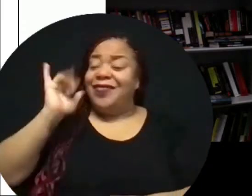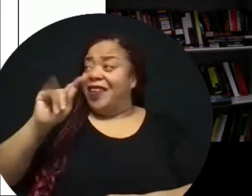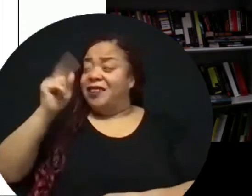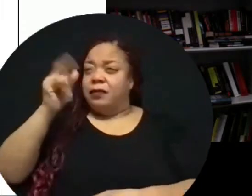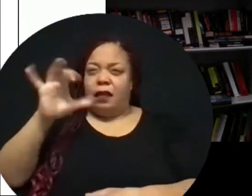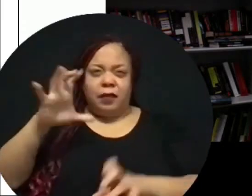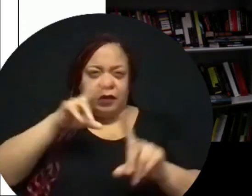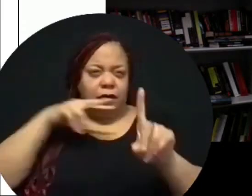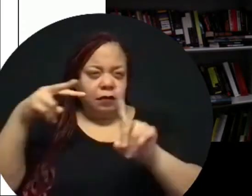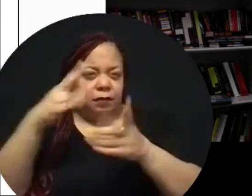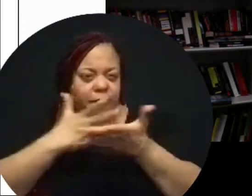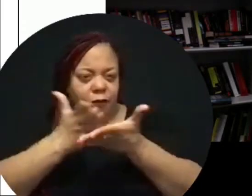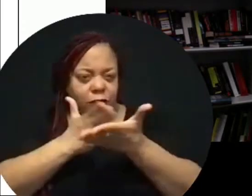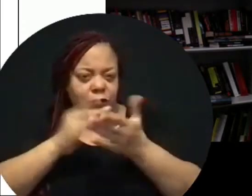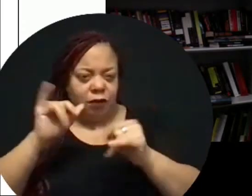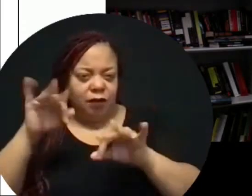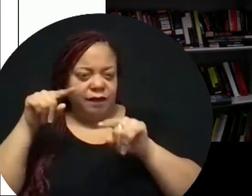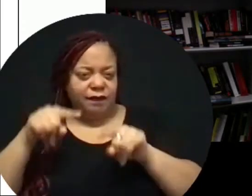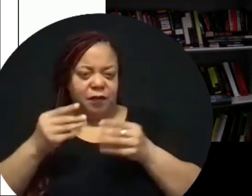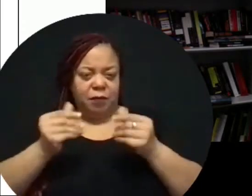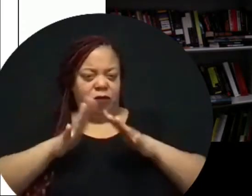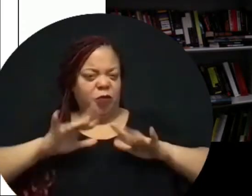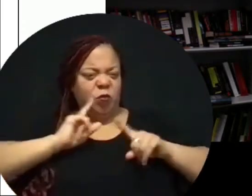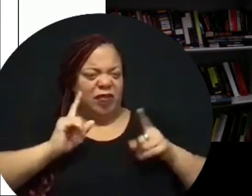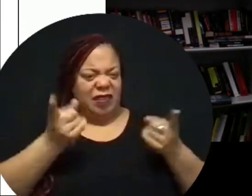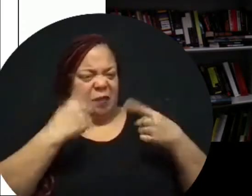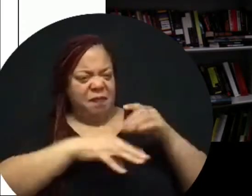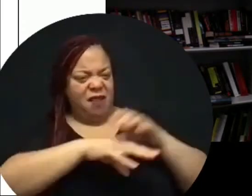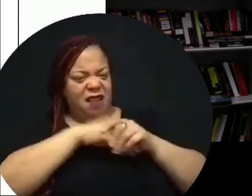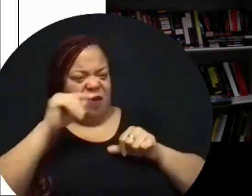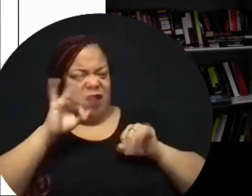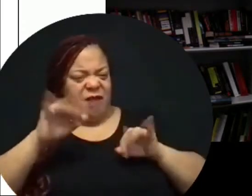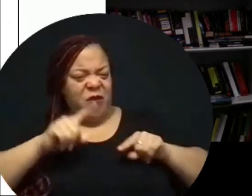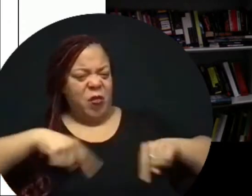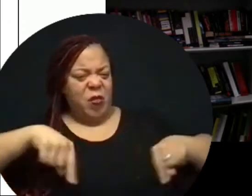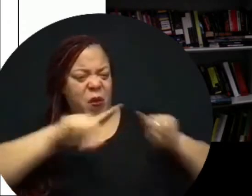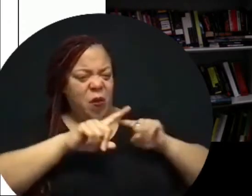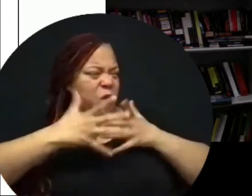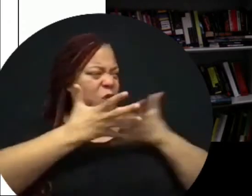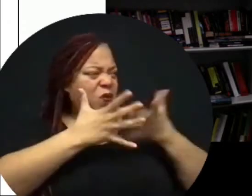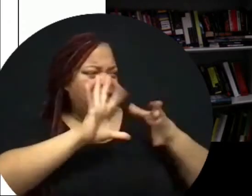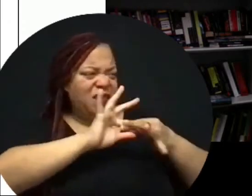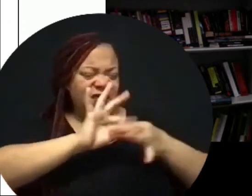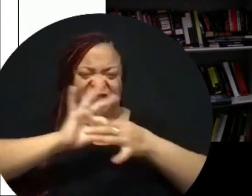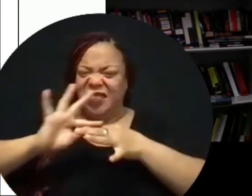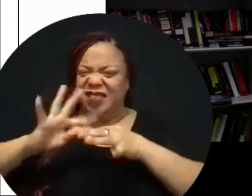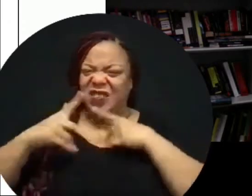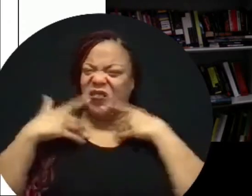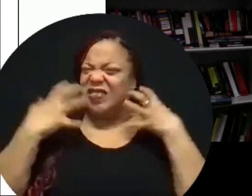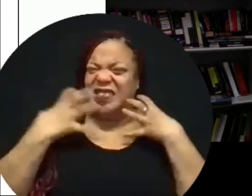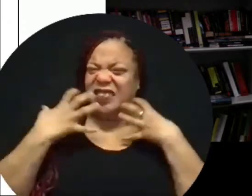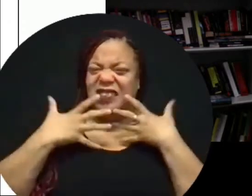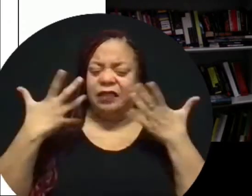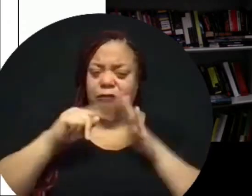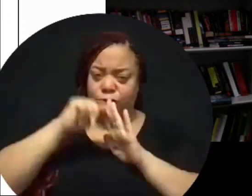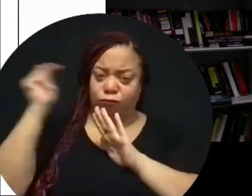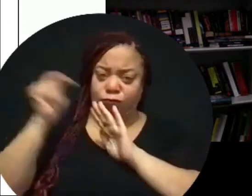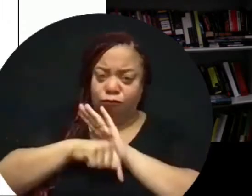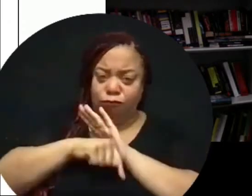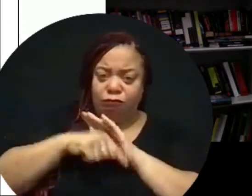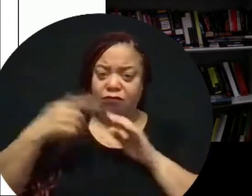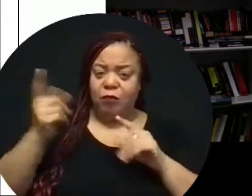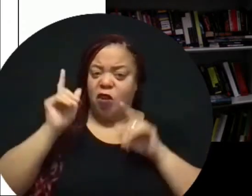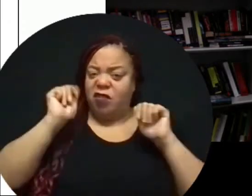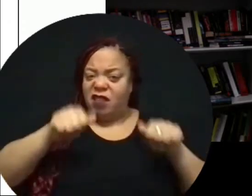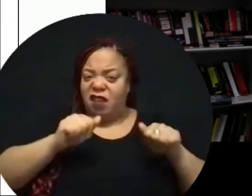that is that prisons bring that really to the center, right? They really make that really